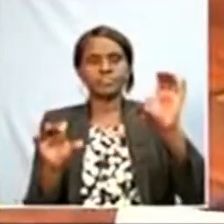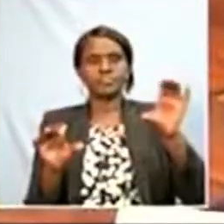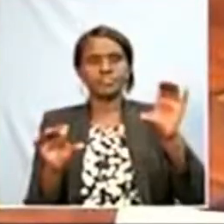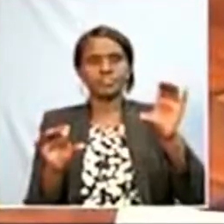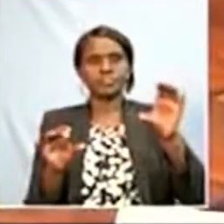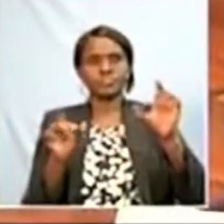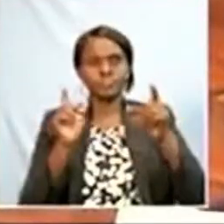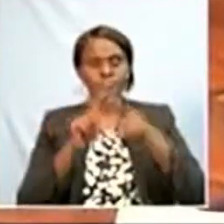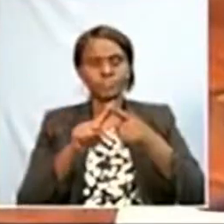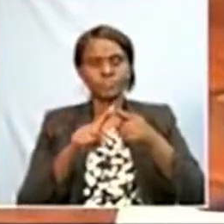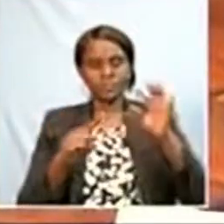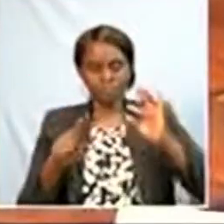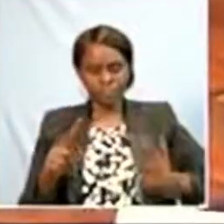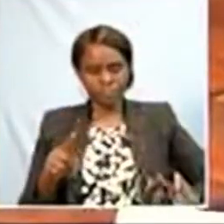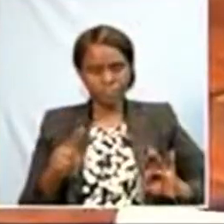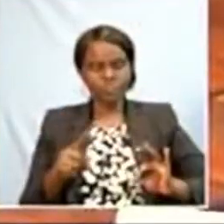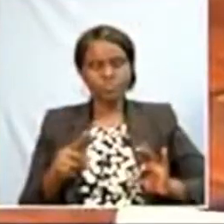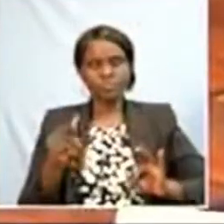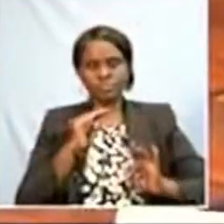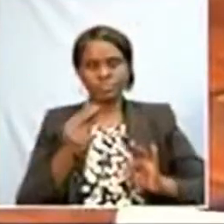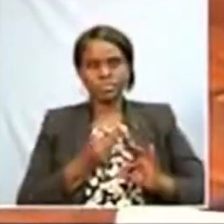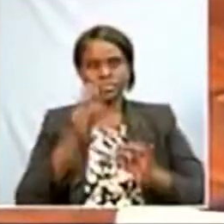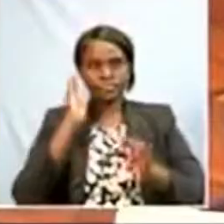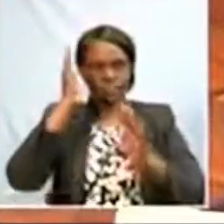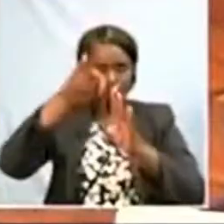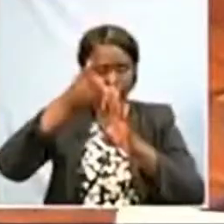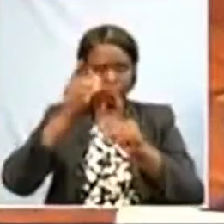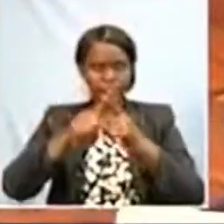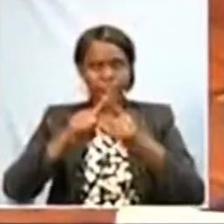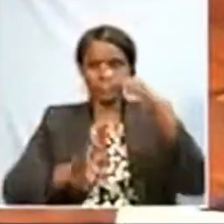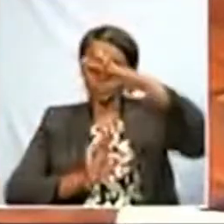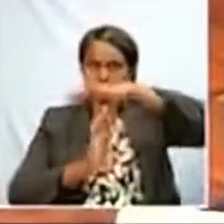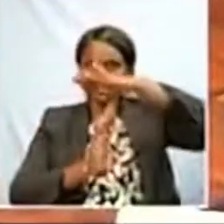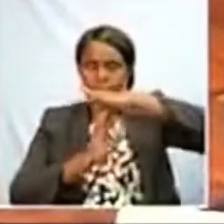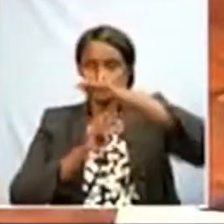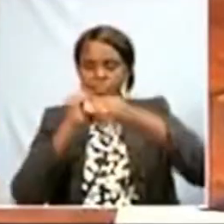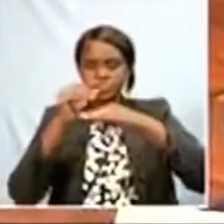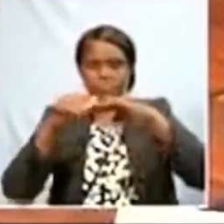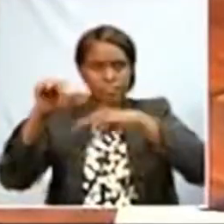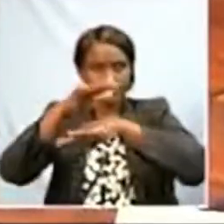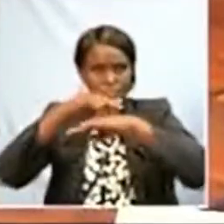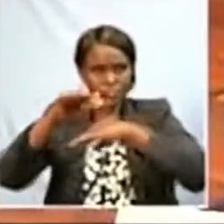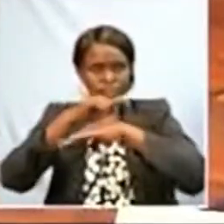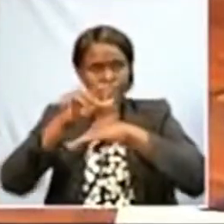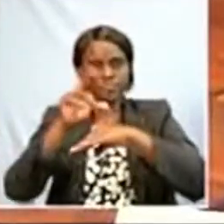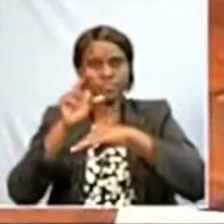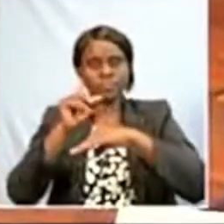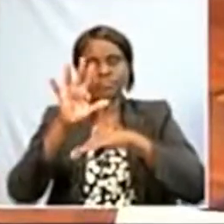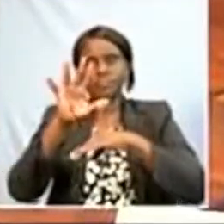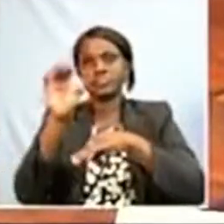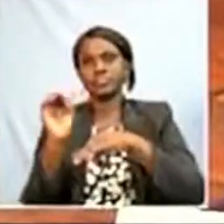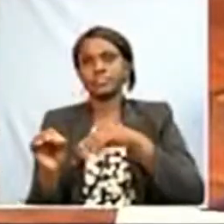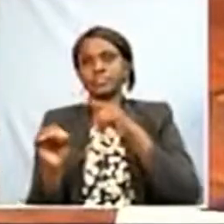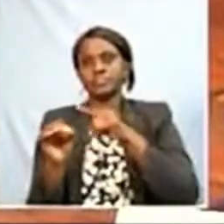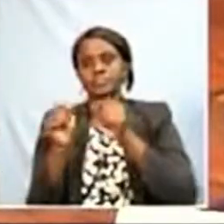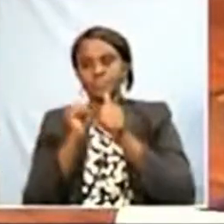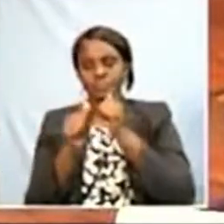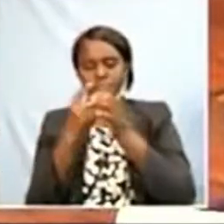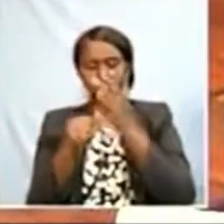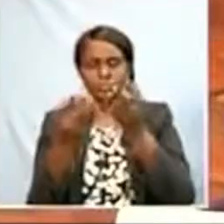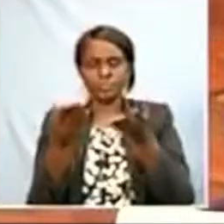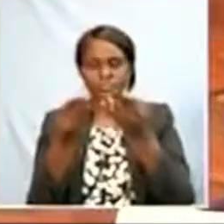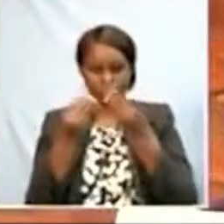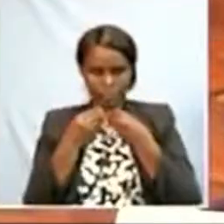to beneficiaries, we are supposed to stick to the ceiling. We shouldn't go beyond the 5% which has